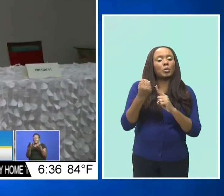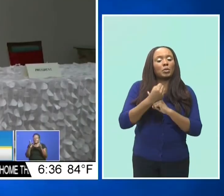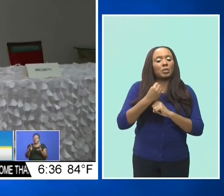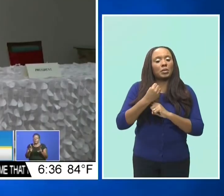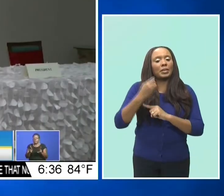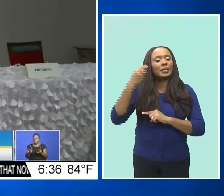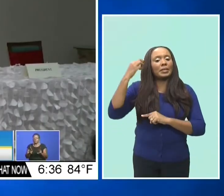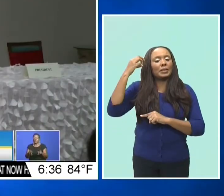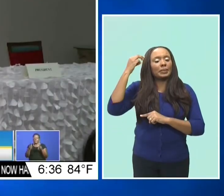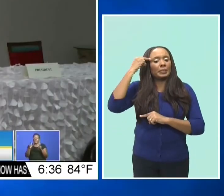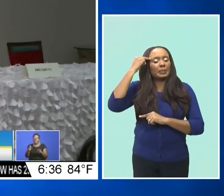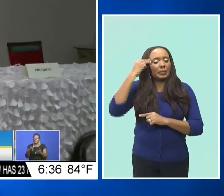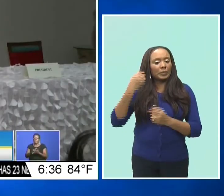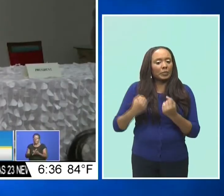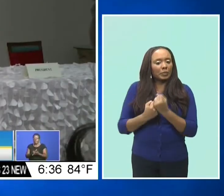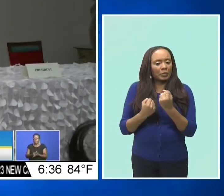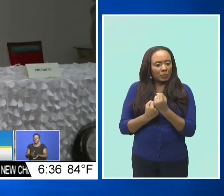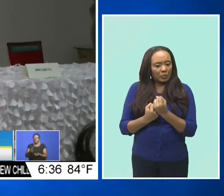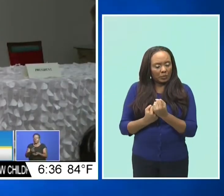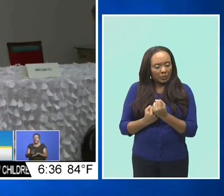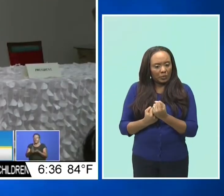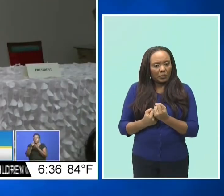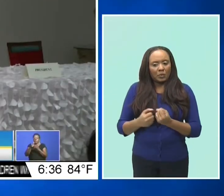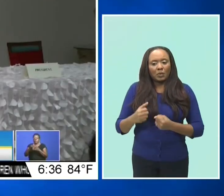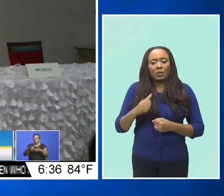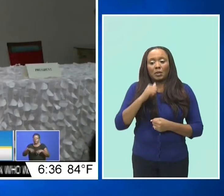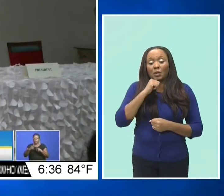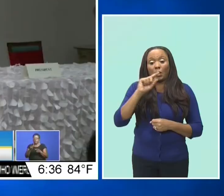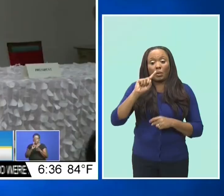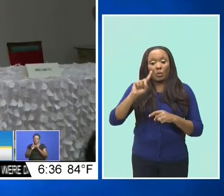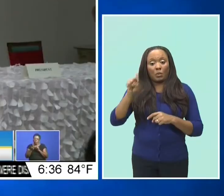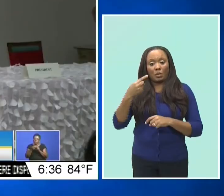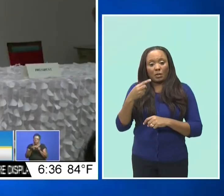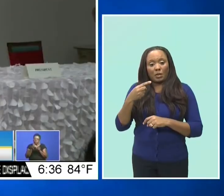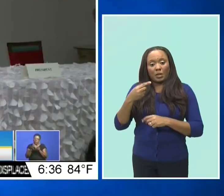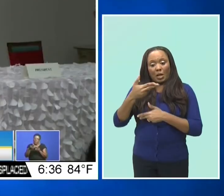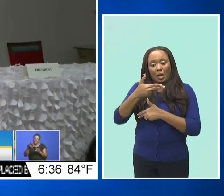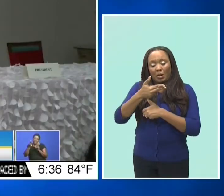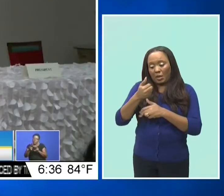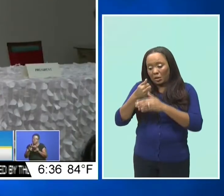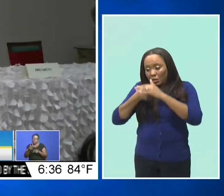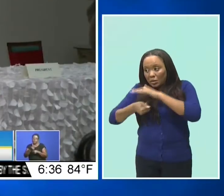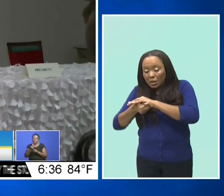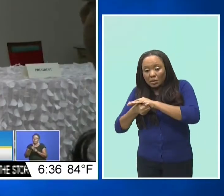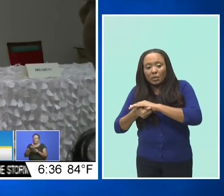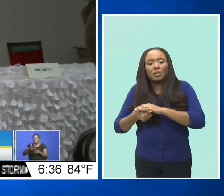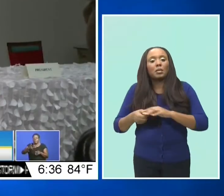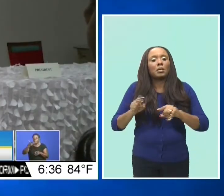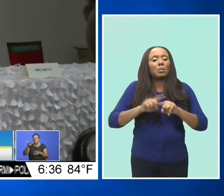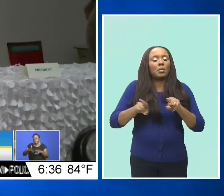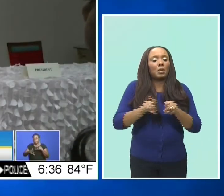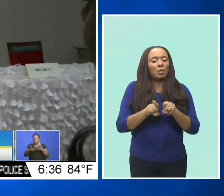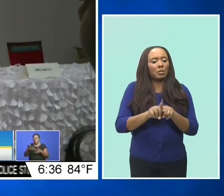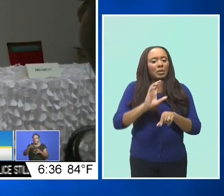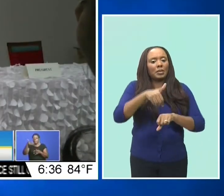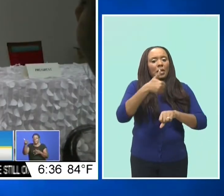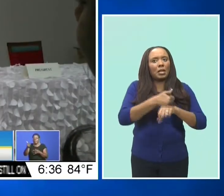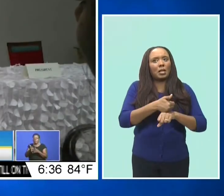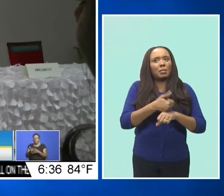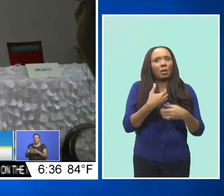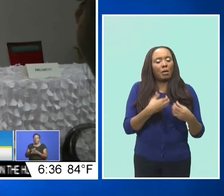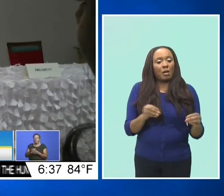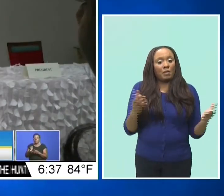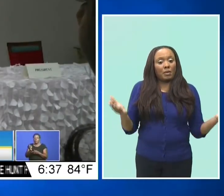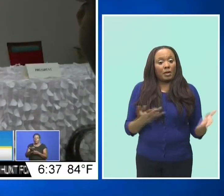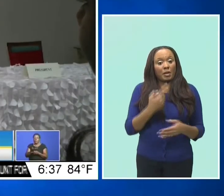have provided that support not only in the shelters, but we have provided that support. We have set up an office here